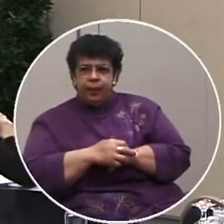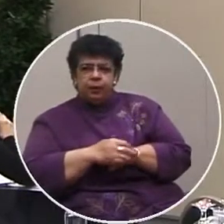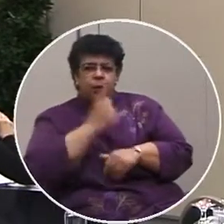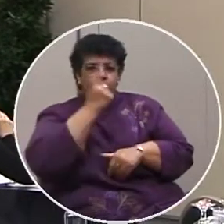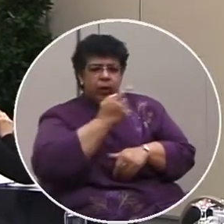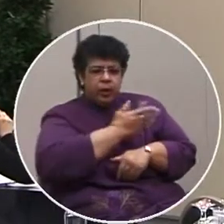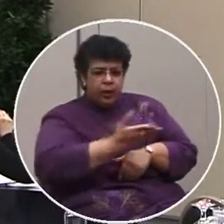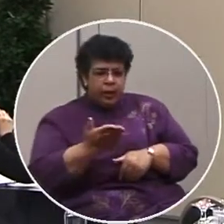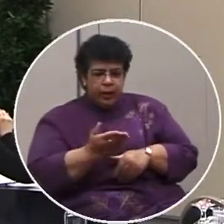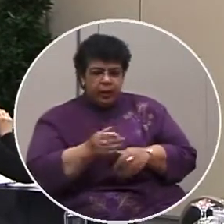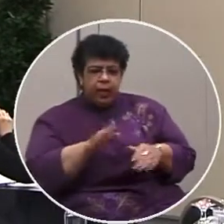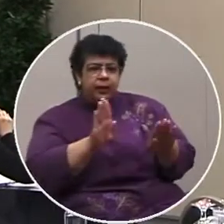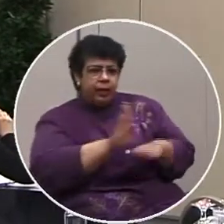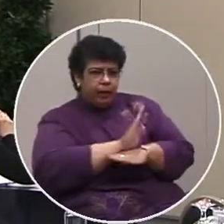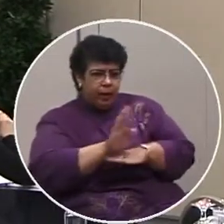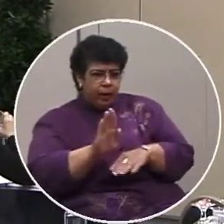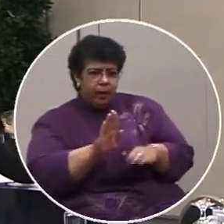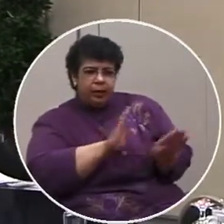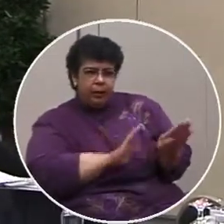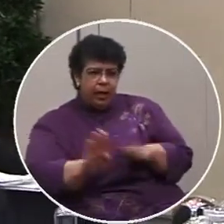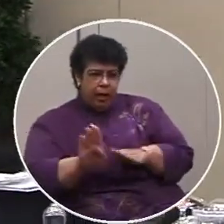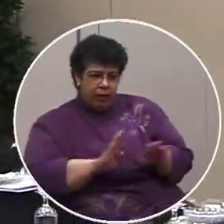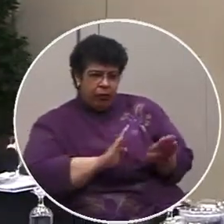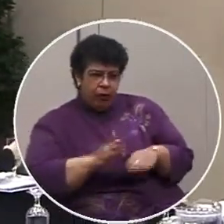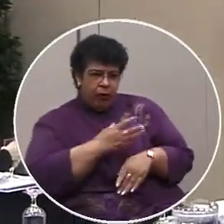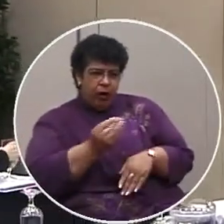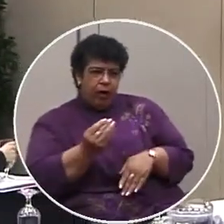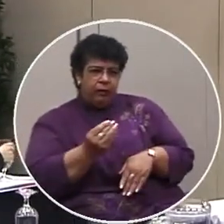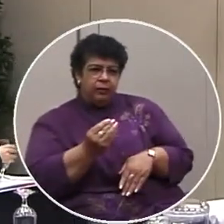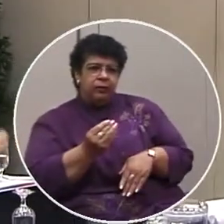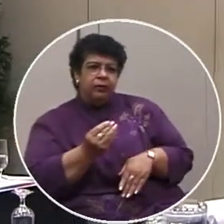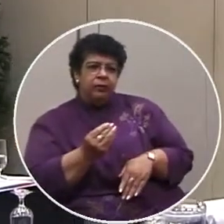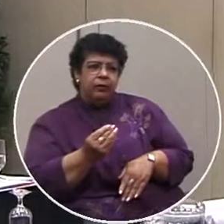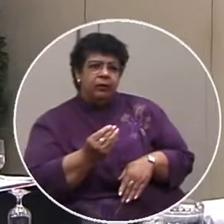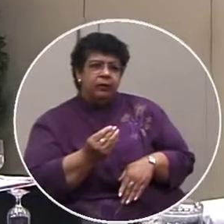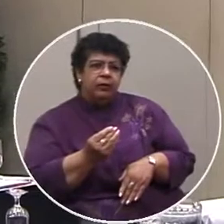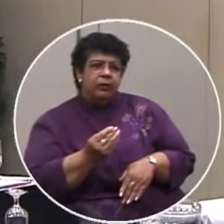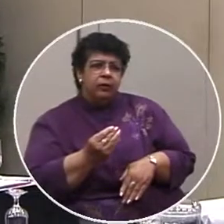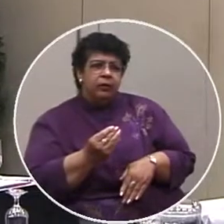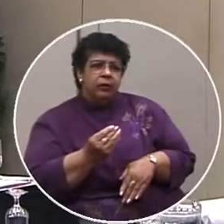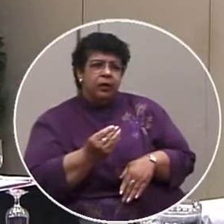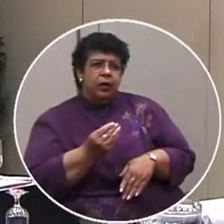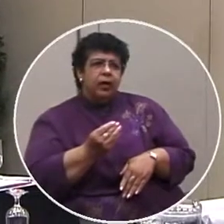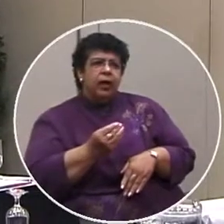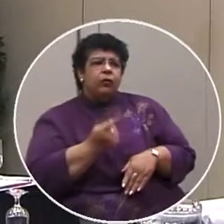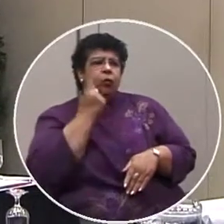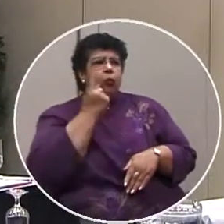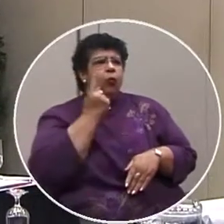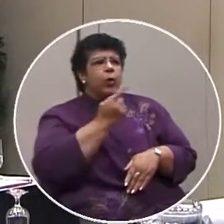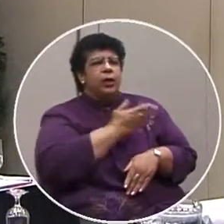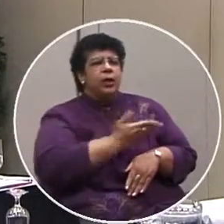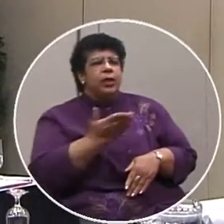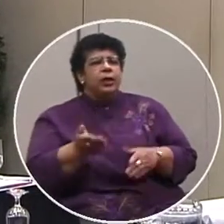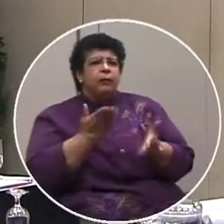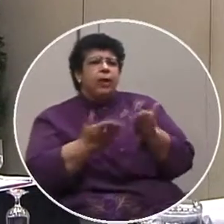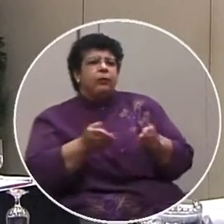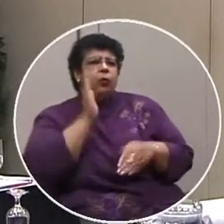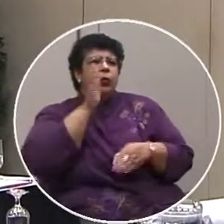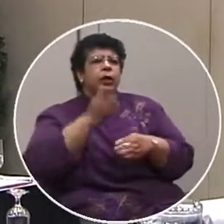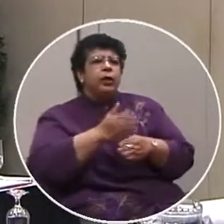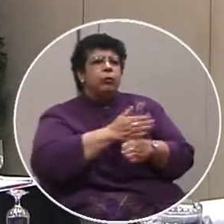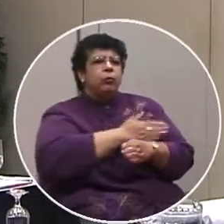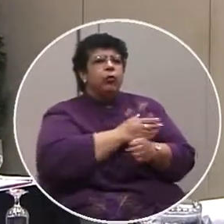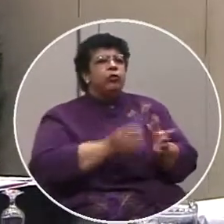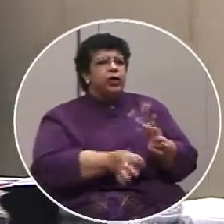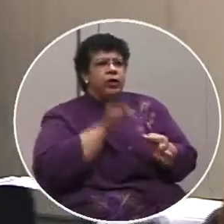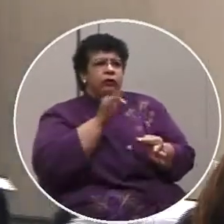Right. And what we found is that a lot of things improved when we were able to get him to attend better Okay. Good. or